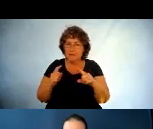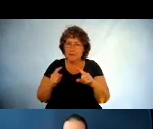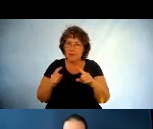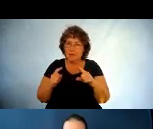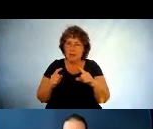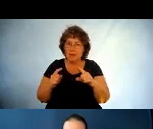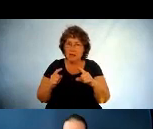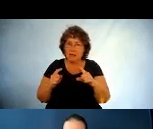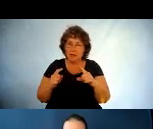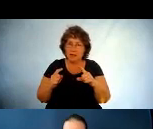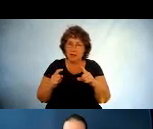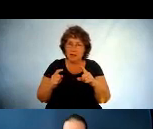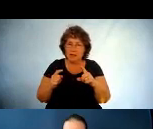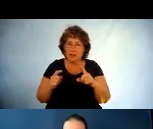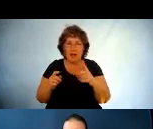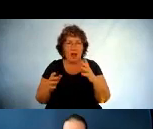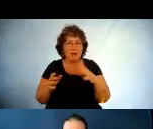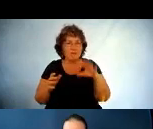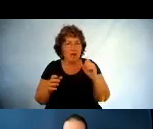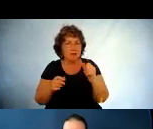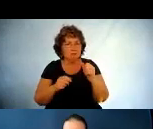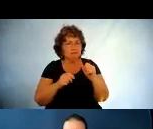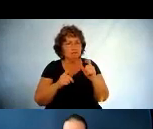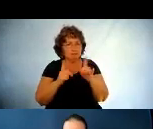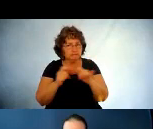of volunteers opportunities